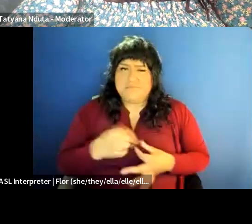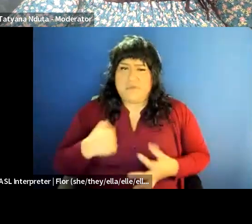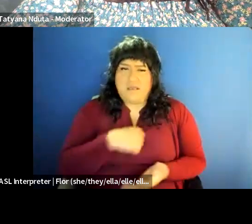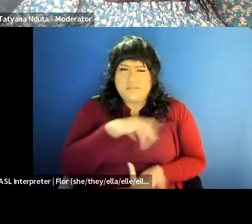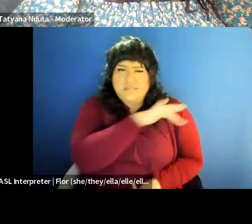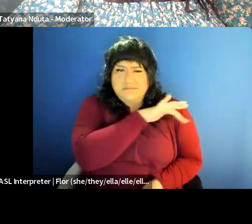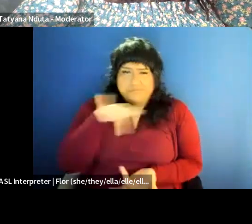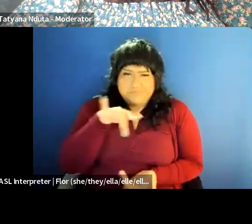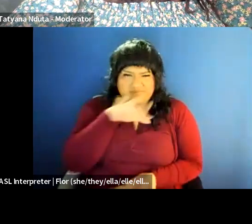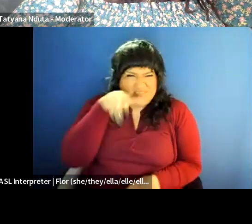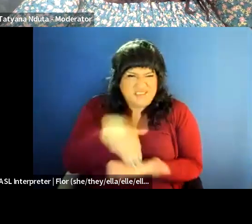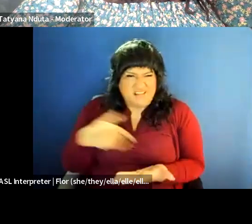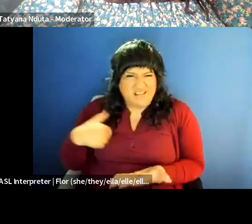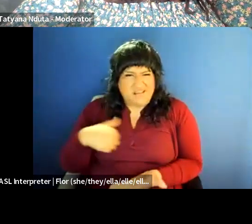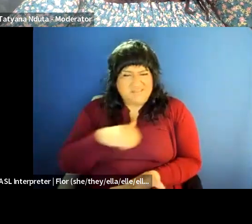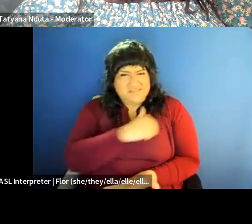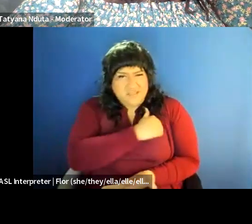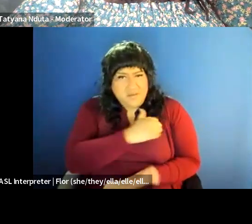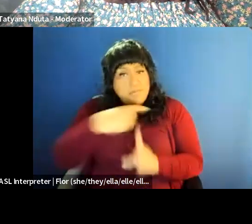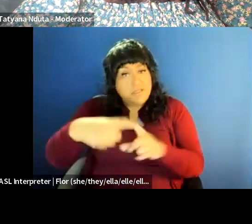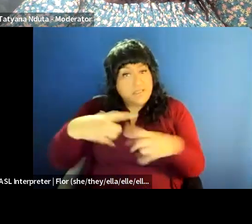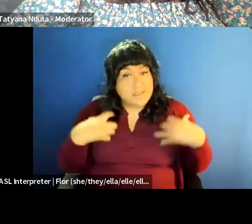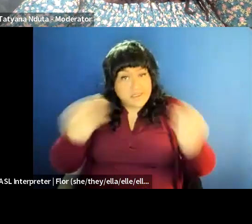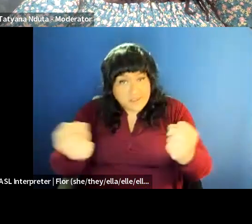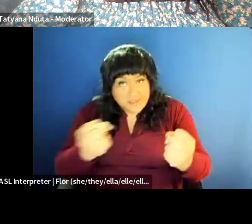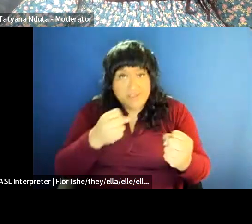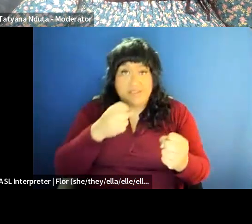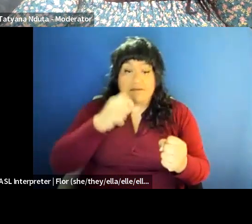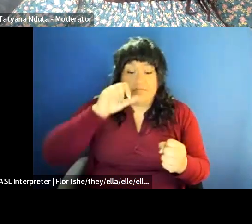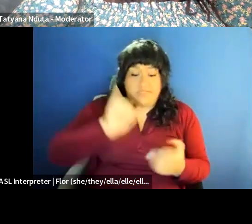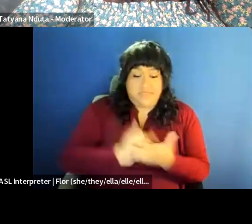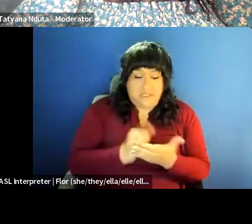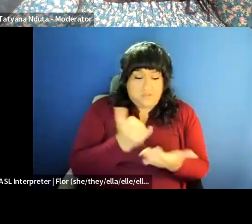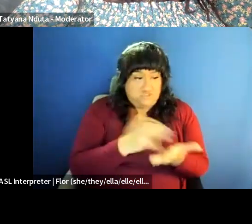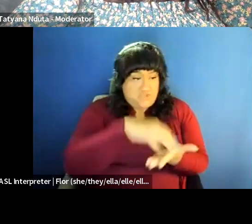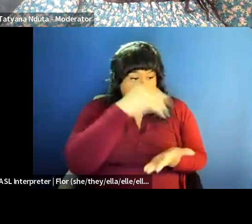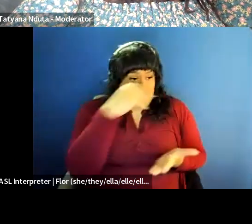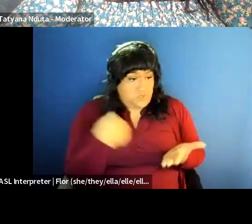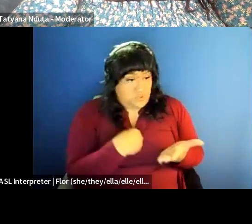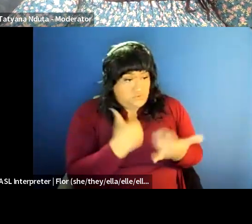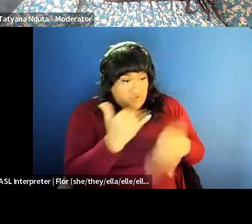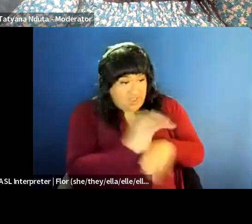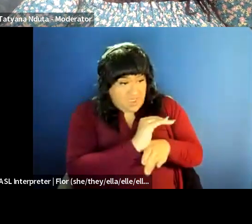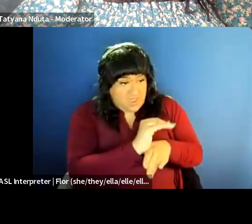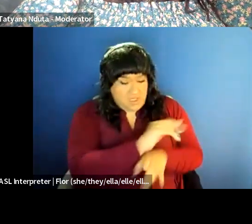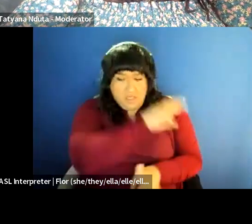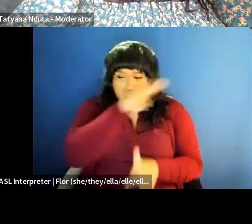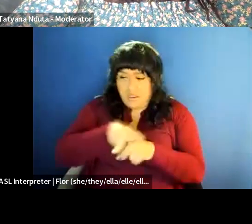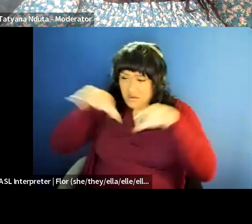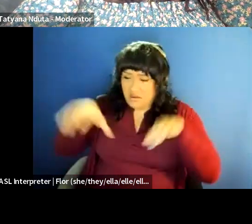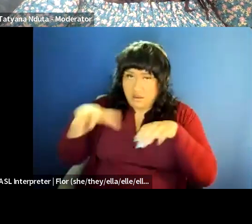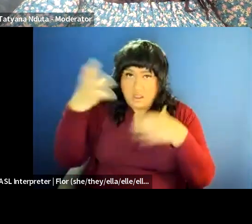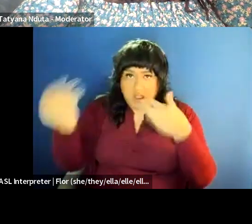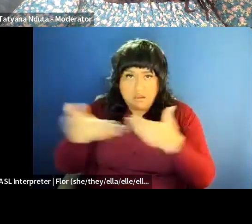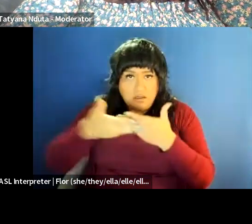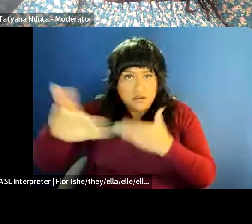we translate tonight's learning into action. I encourage everyone to listen with an